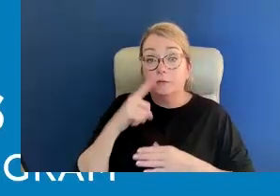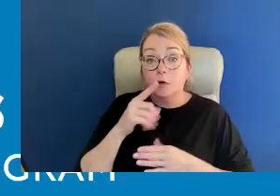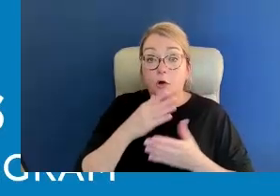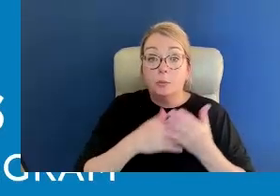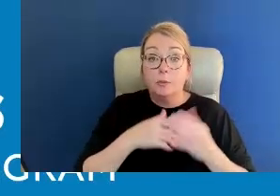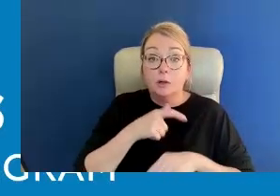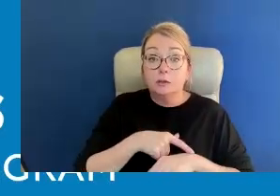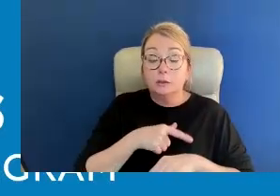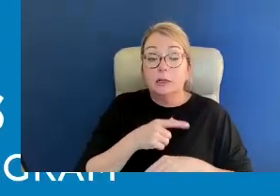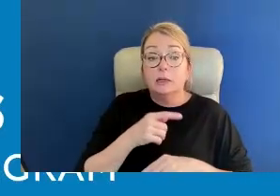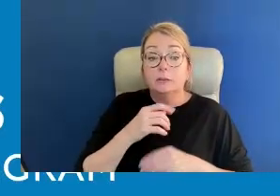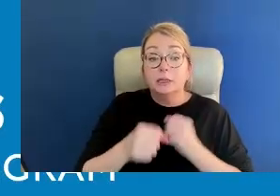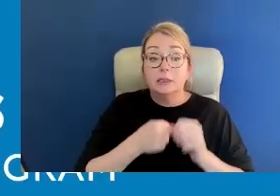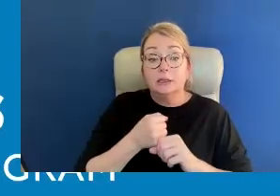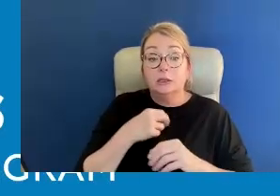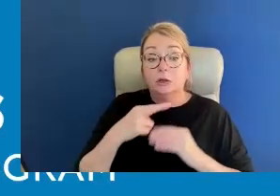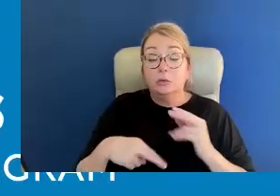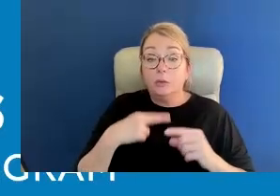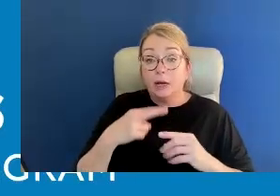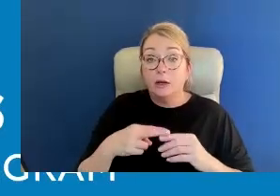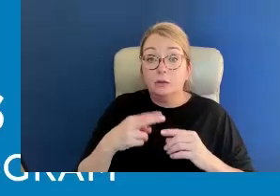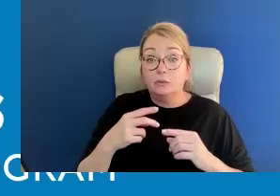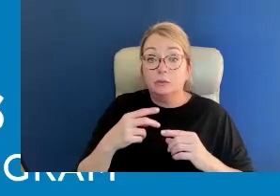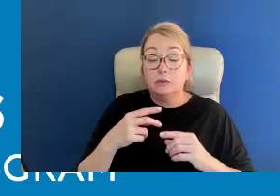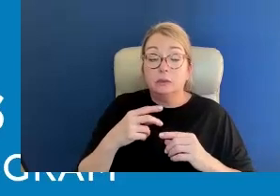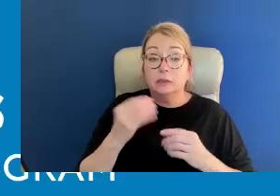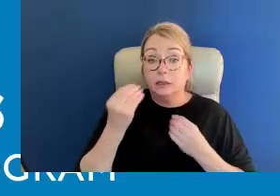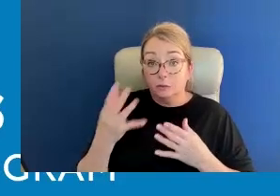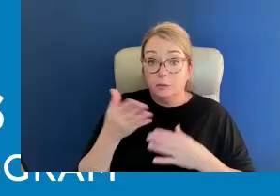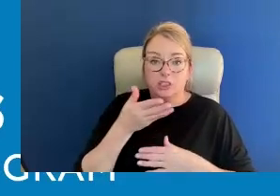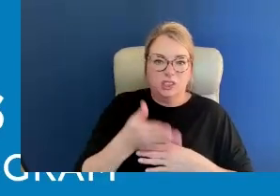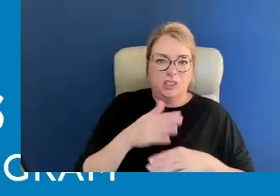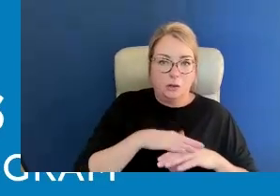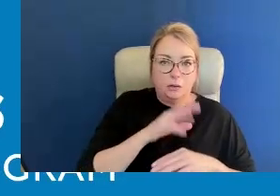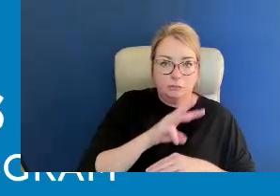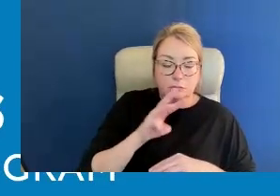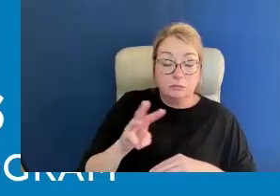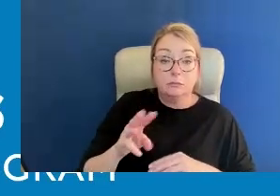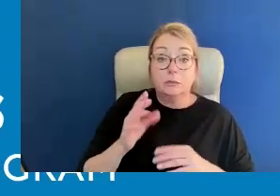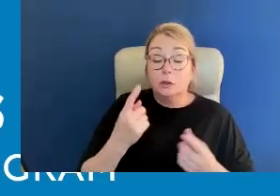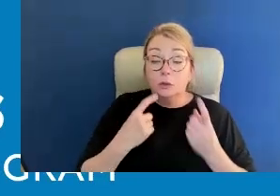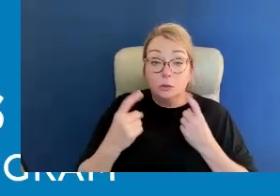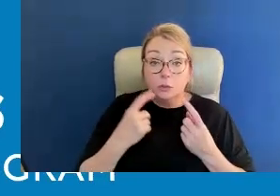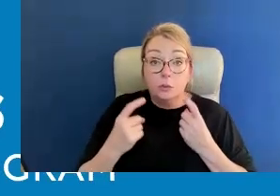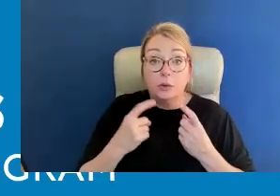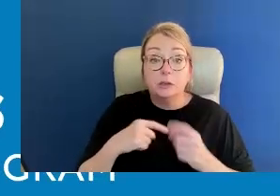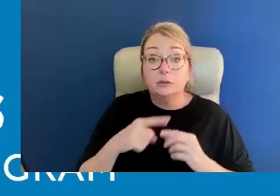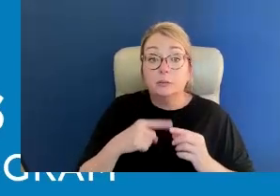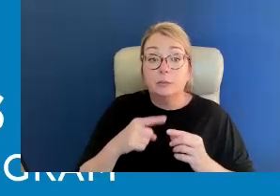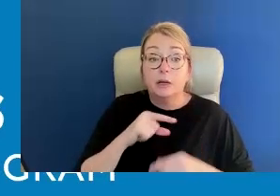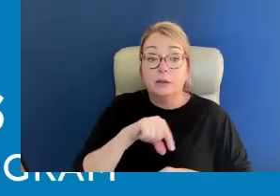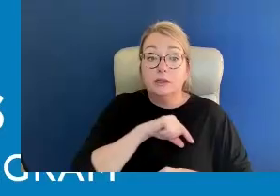and year-round information can be found under this webpage. If you have questions about